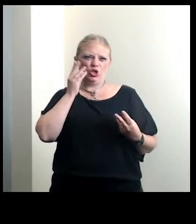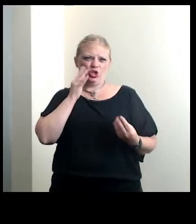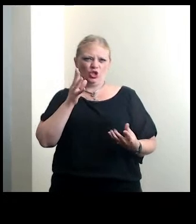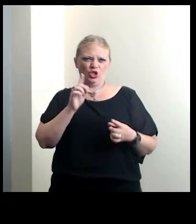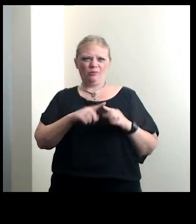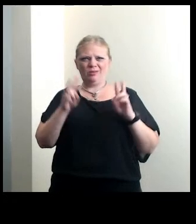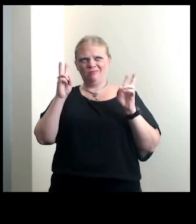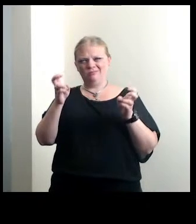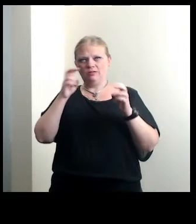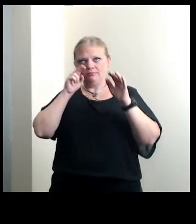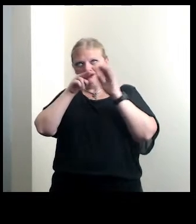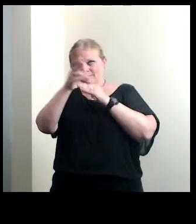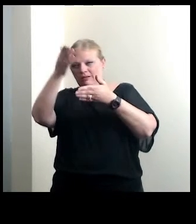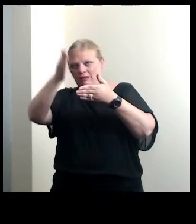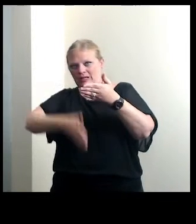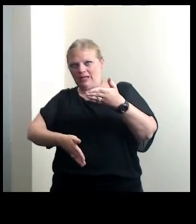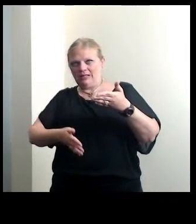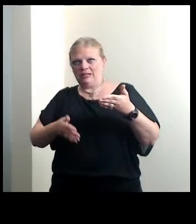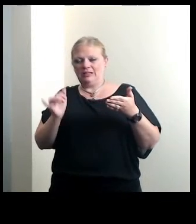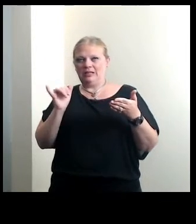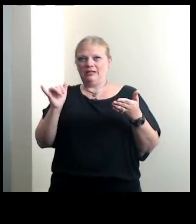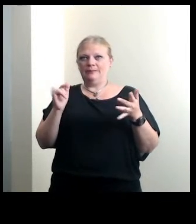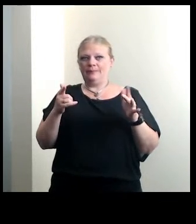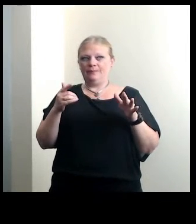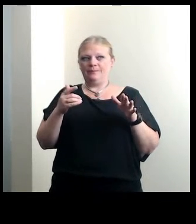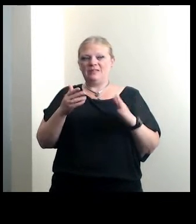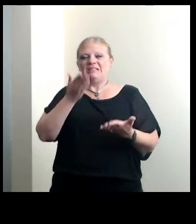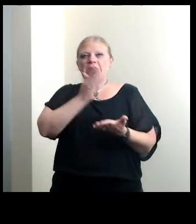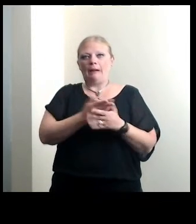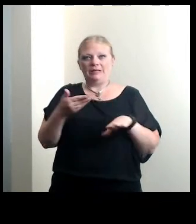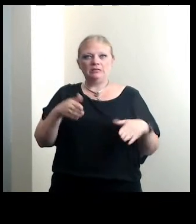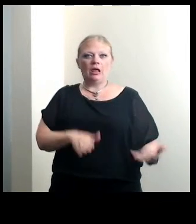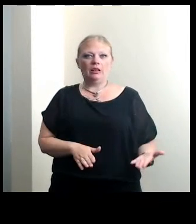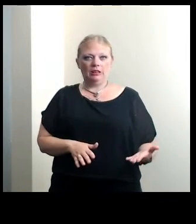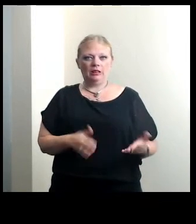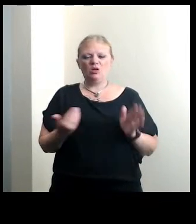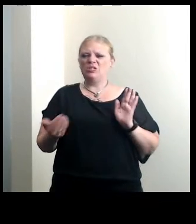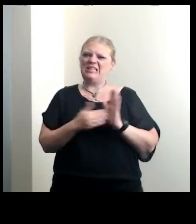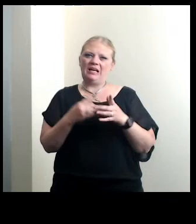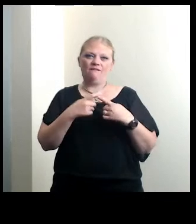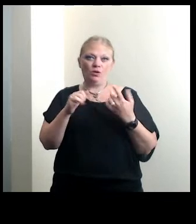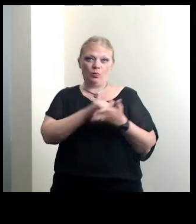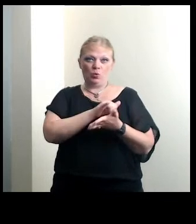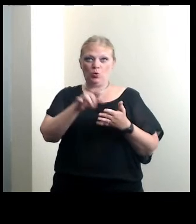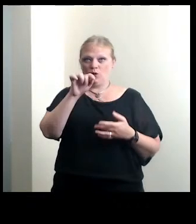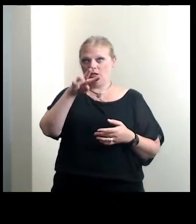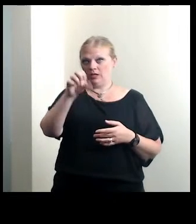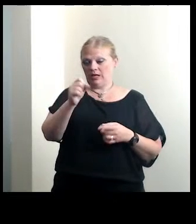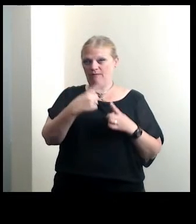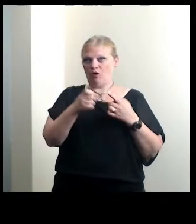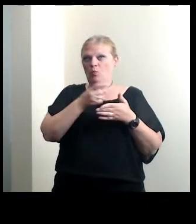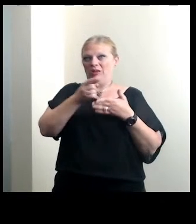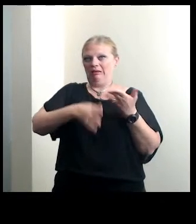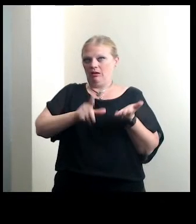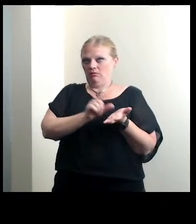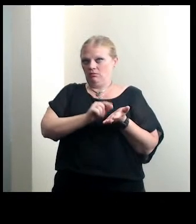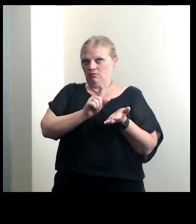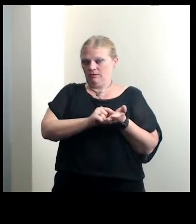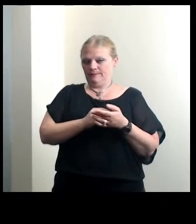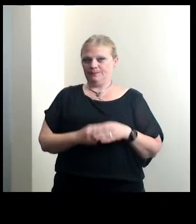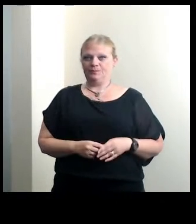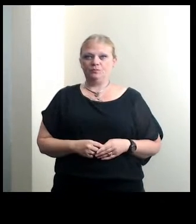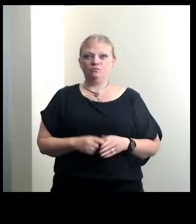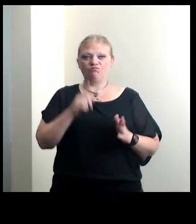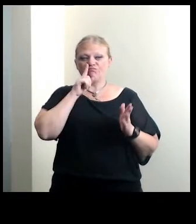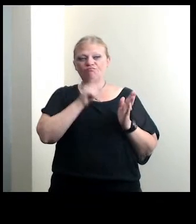end game, preventing deaths. So this is again from the New York Times, from this weekend's publication, looking at